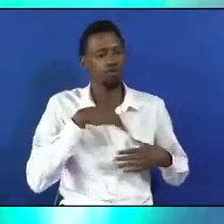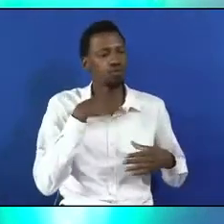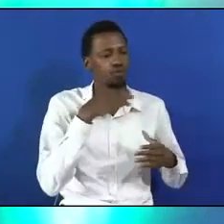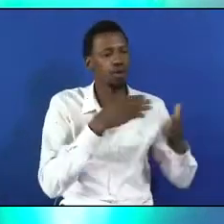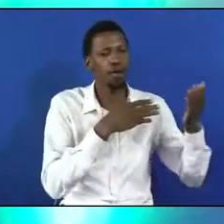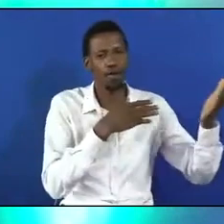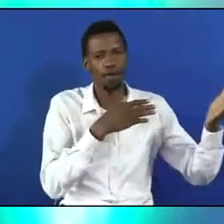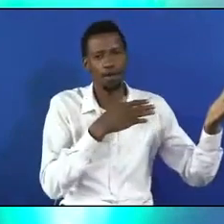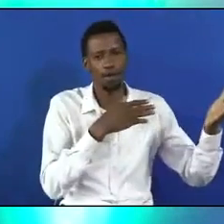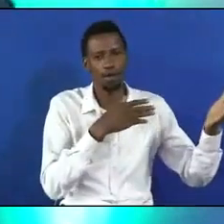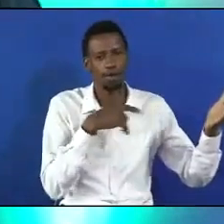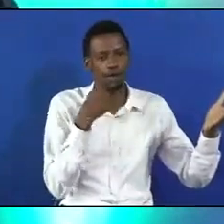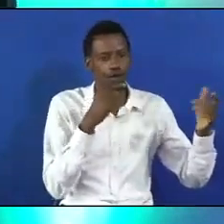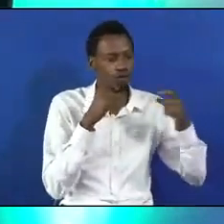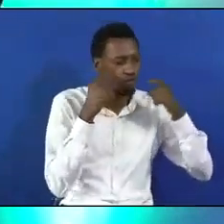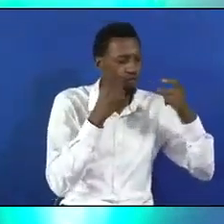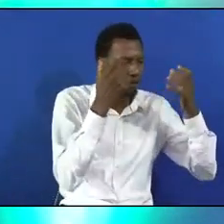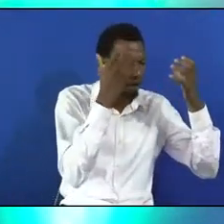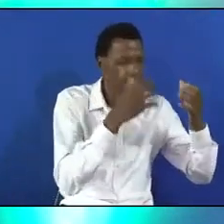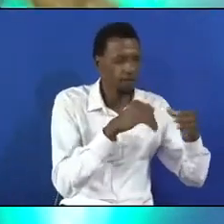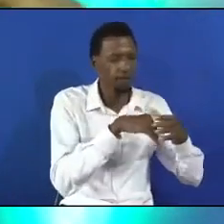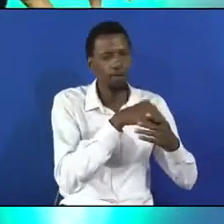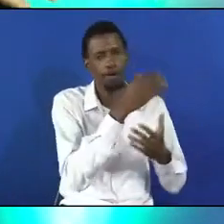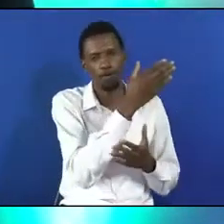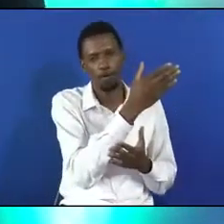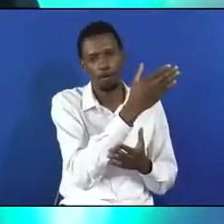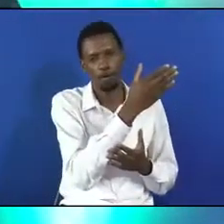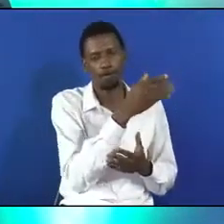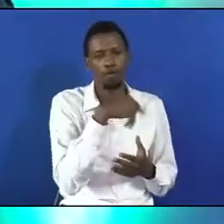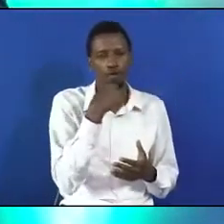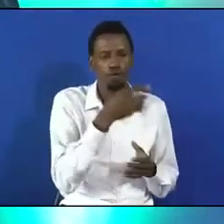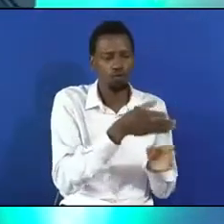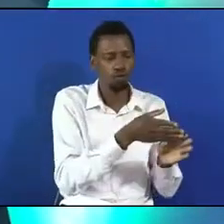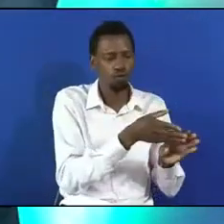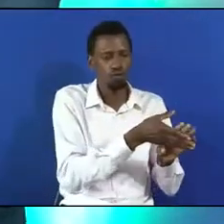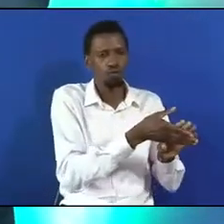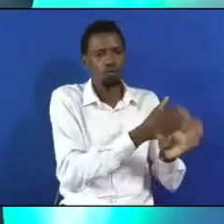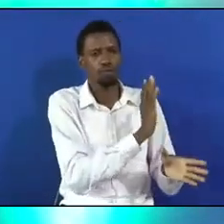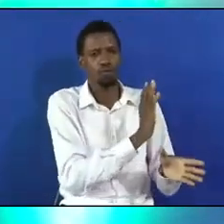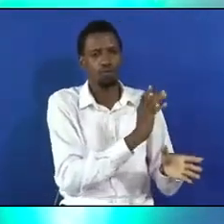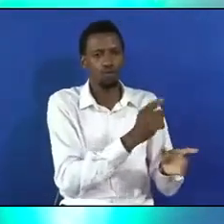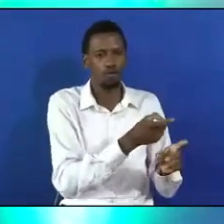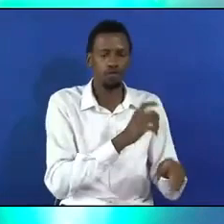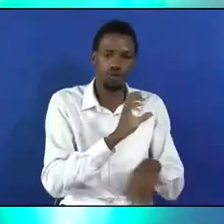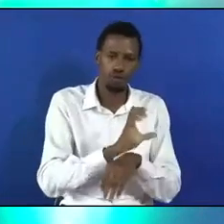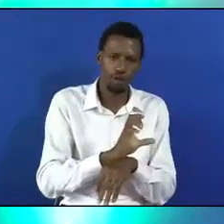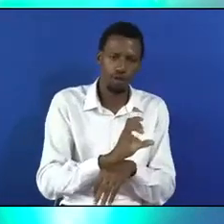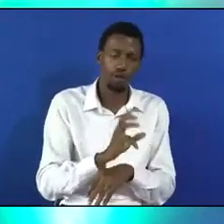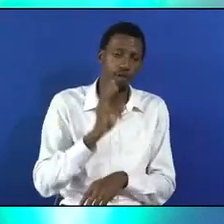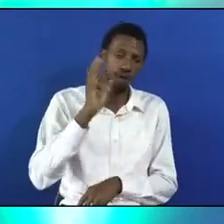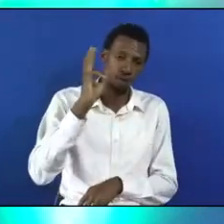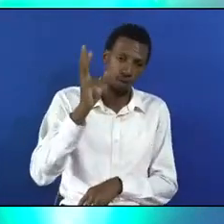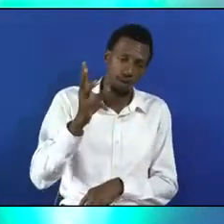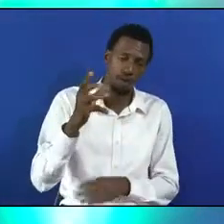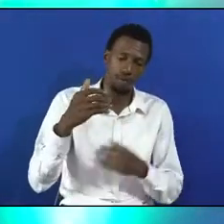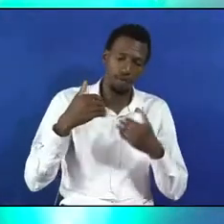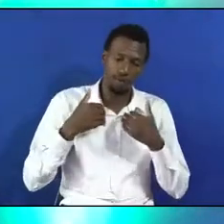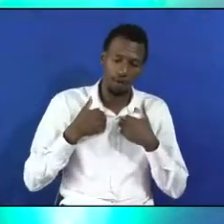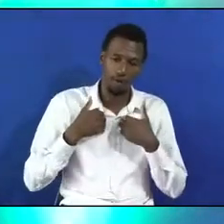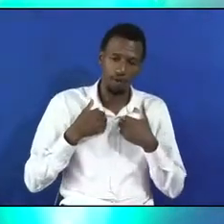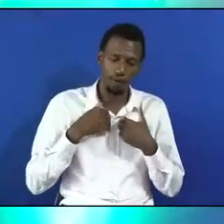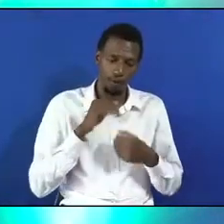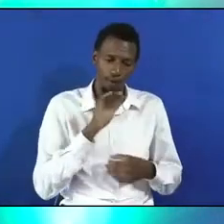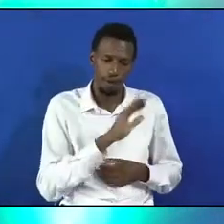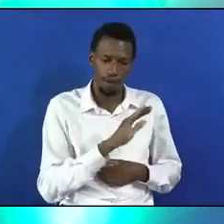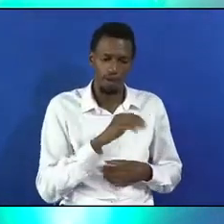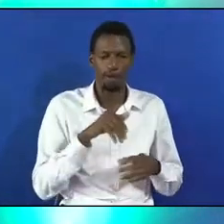are doing sins outside there, those whom have gone away from our congregation. We will have that in